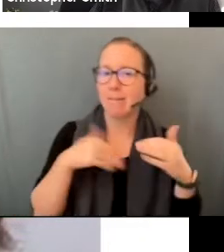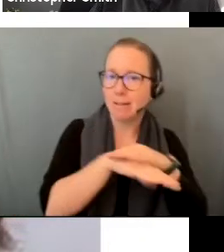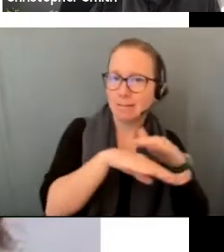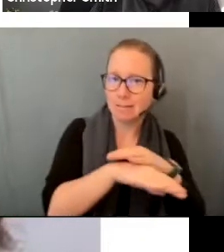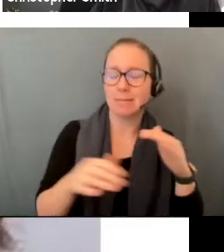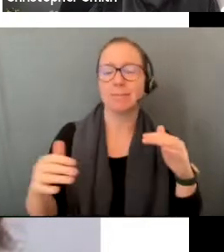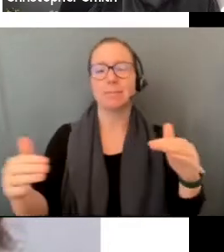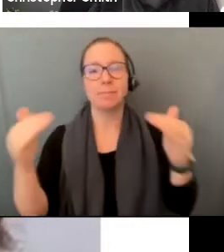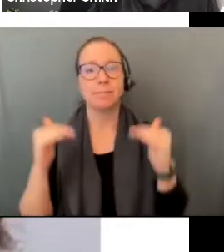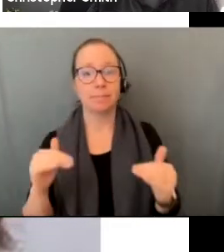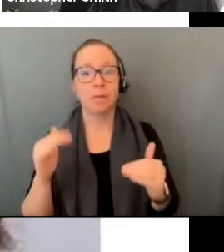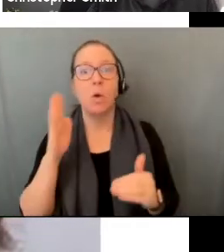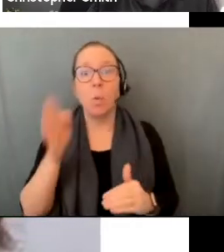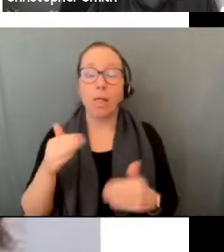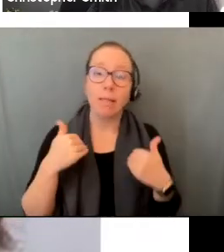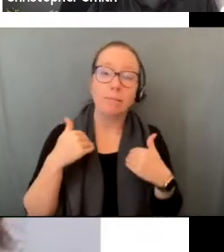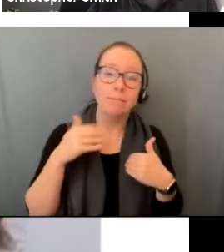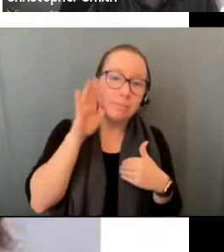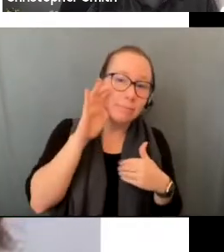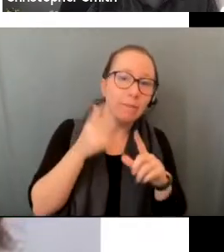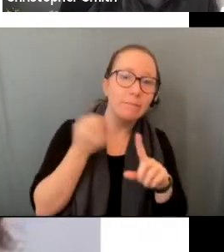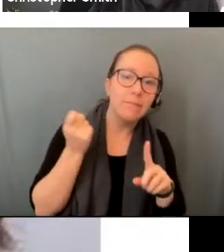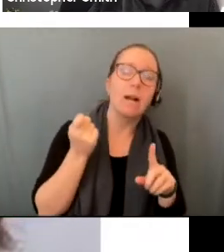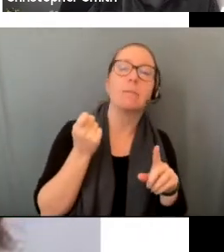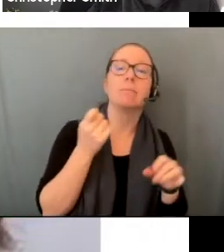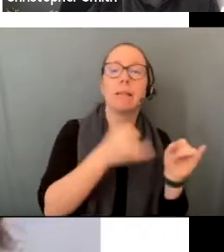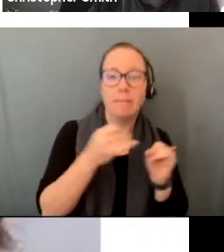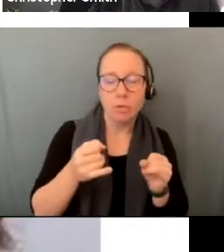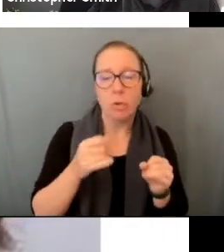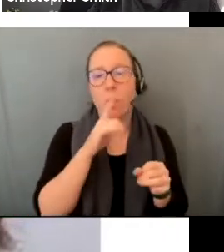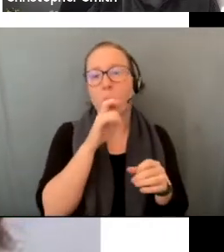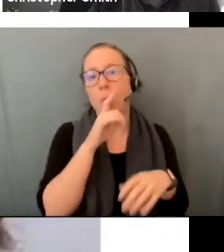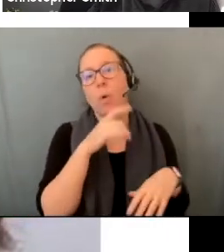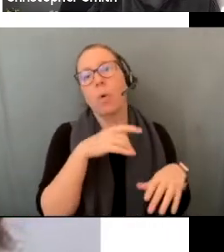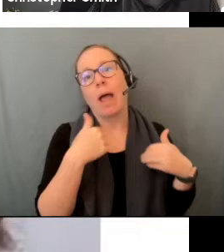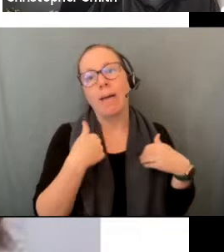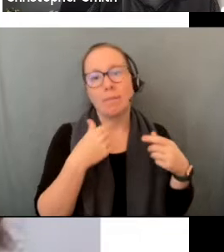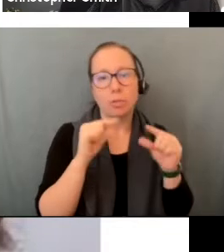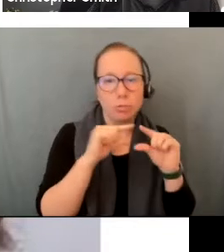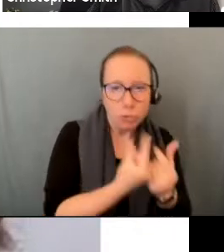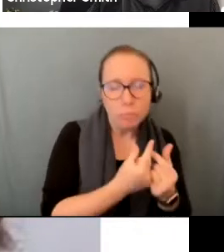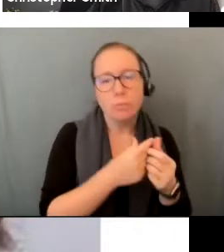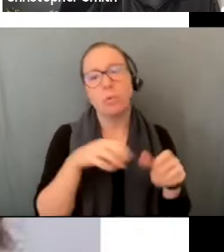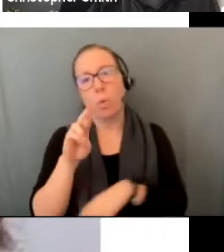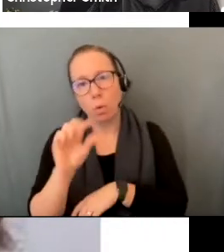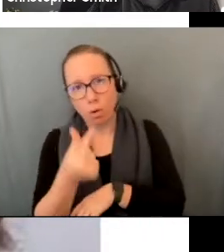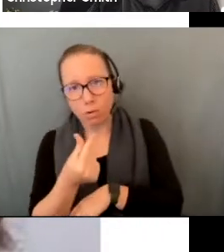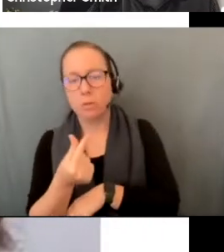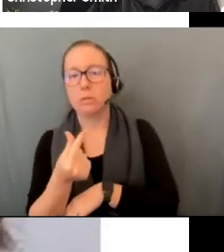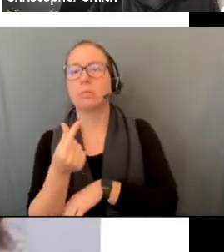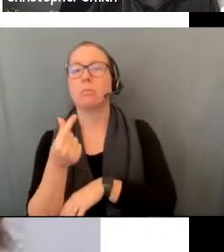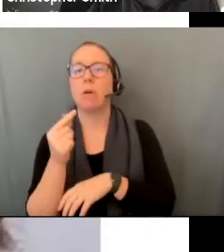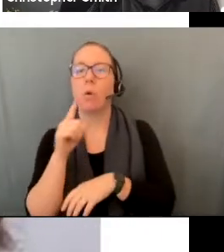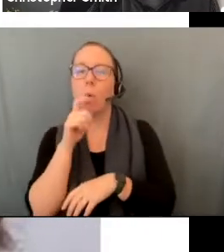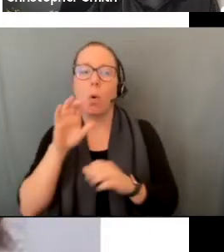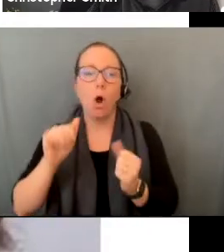play groups. We're going to hear from individuals that support families. We're going to hear from organizations that offer a variety